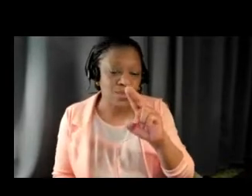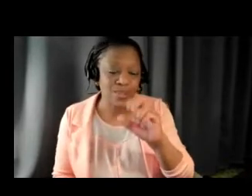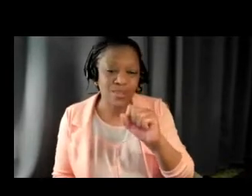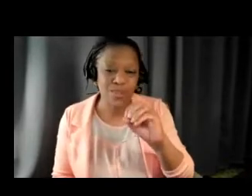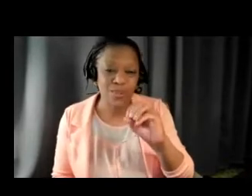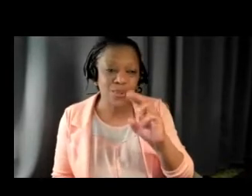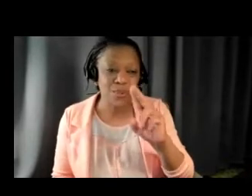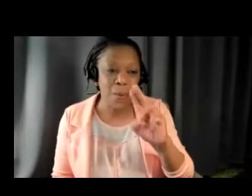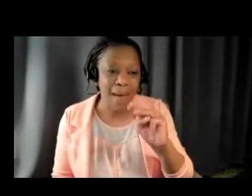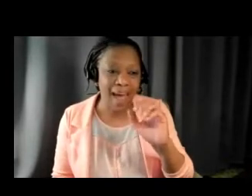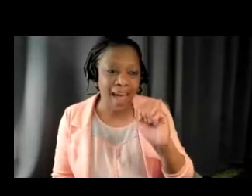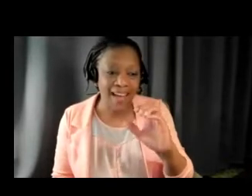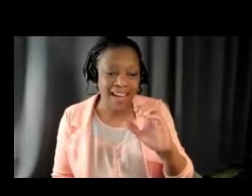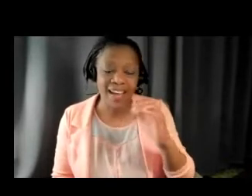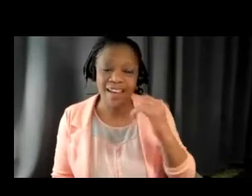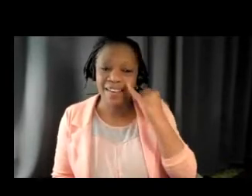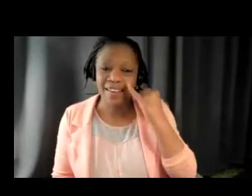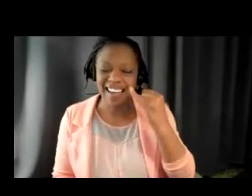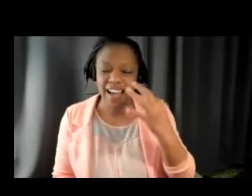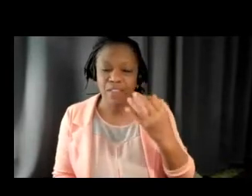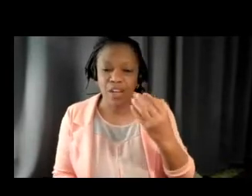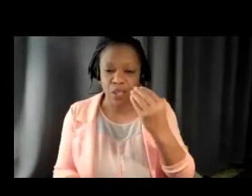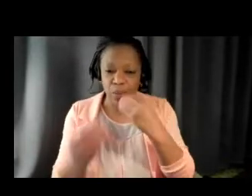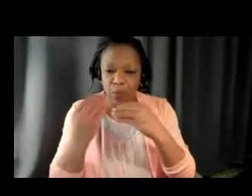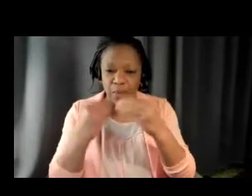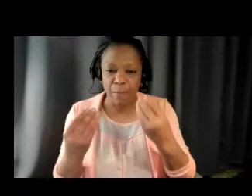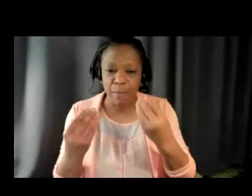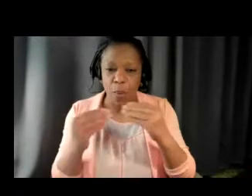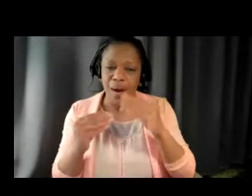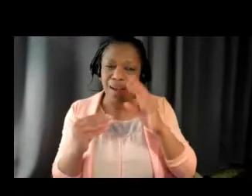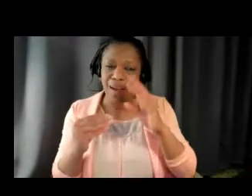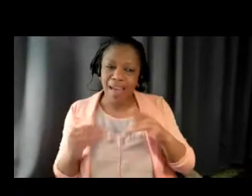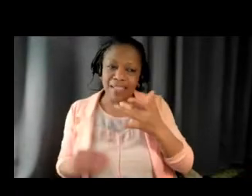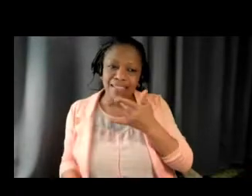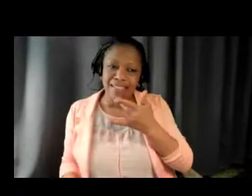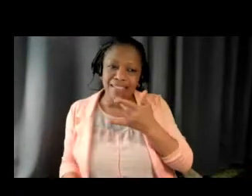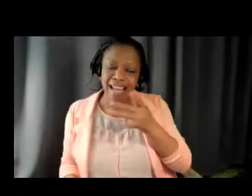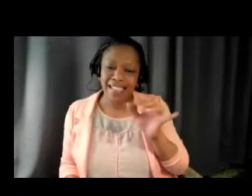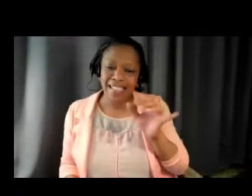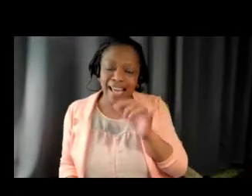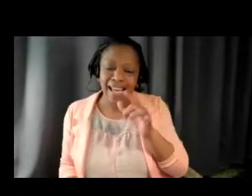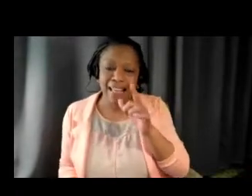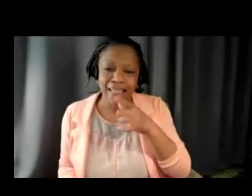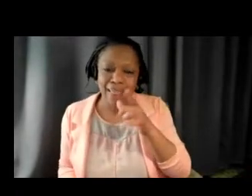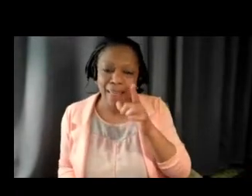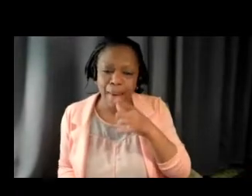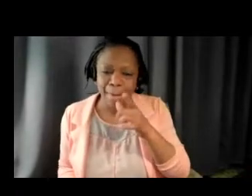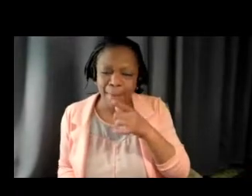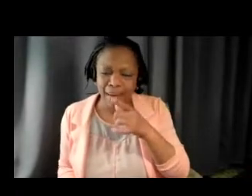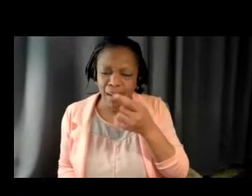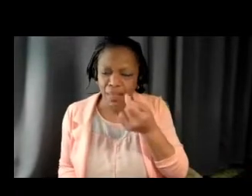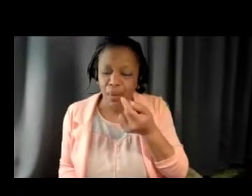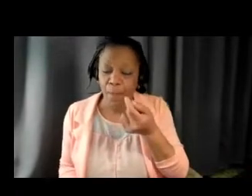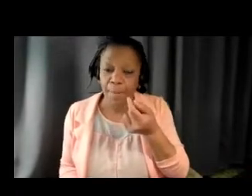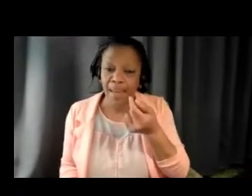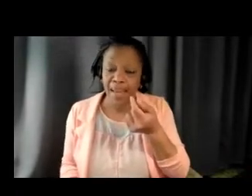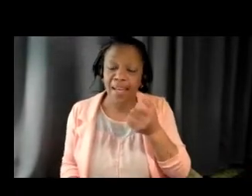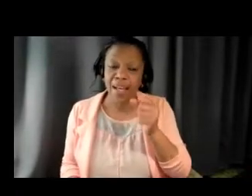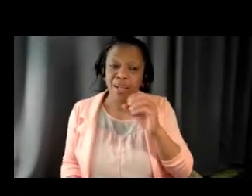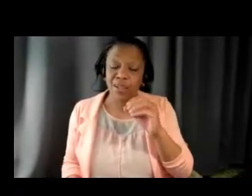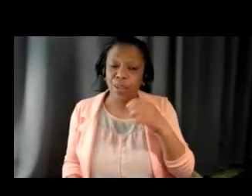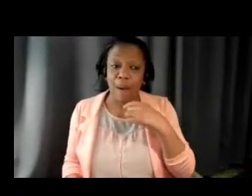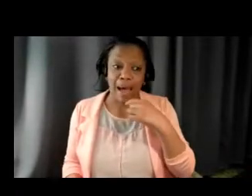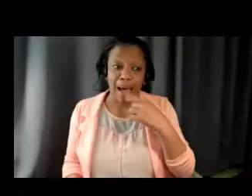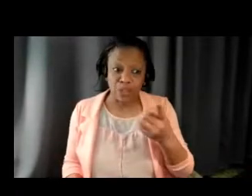sumac. And it has a lemony flavor. I told my brother, and he ordered him fresh sumac too.